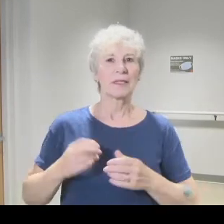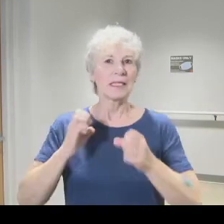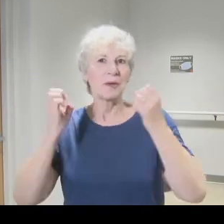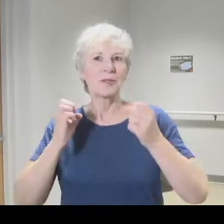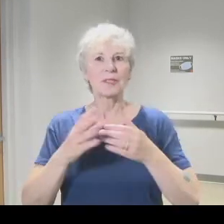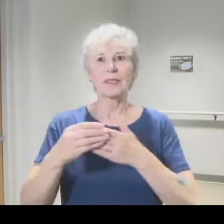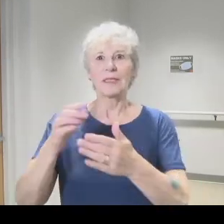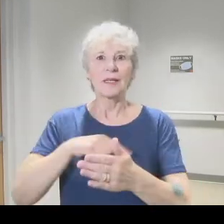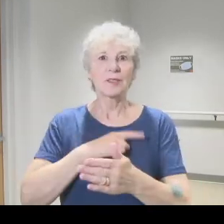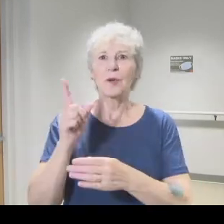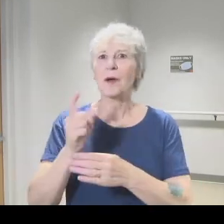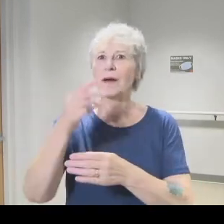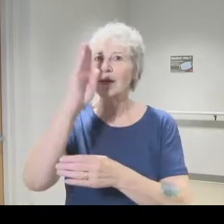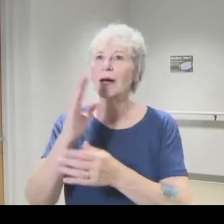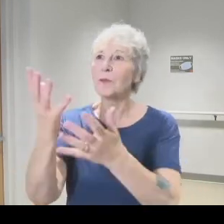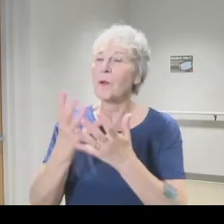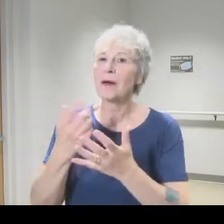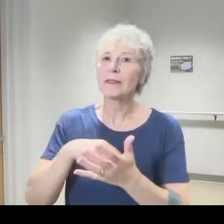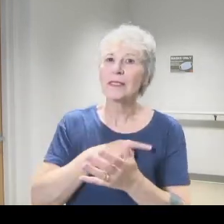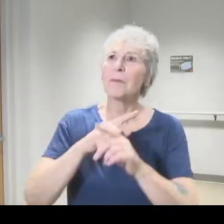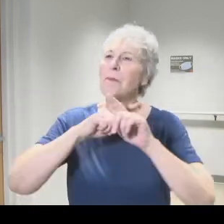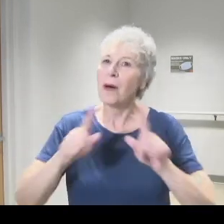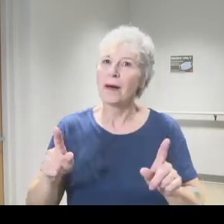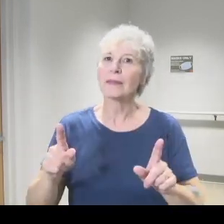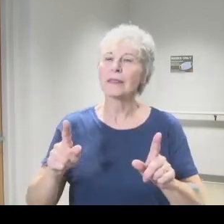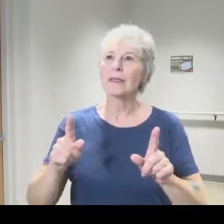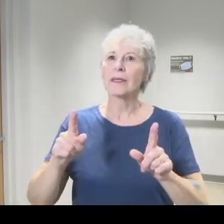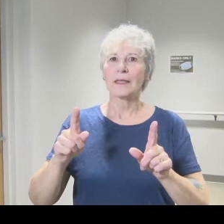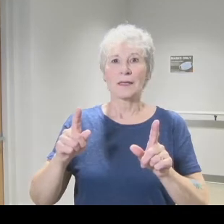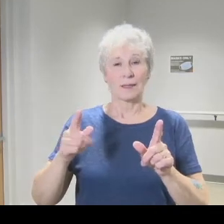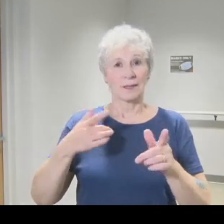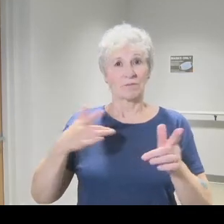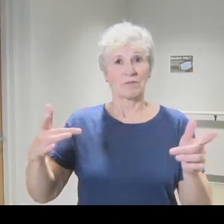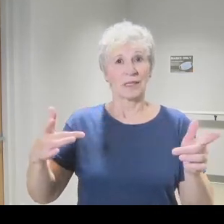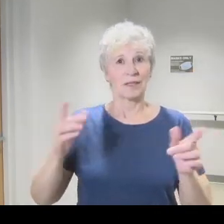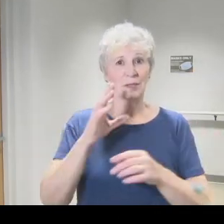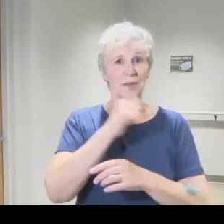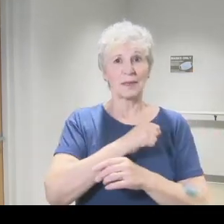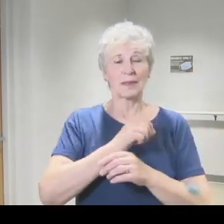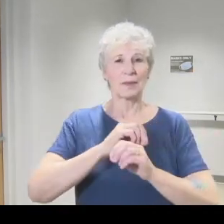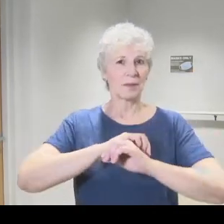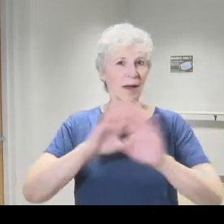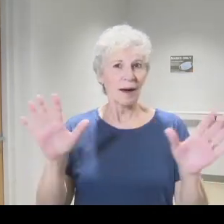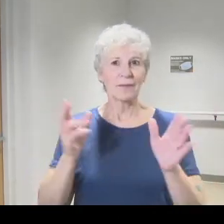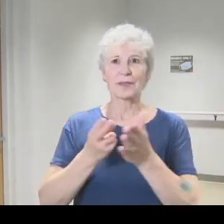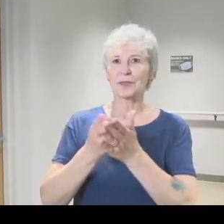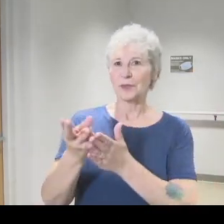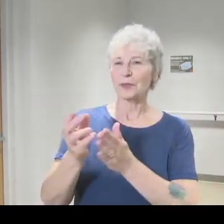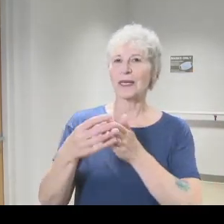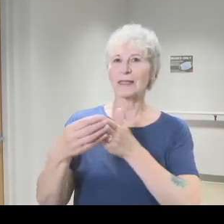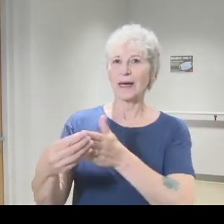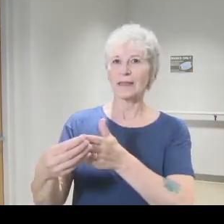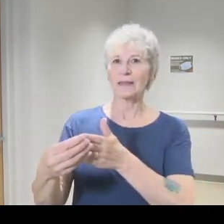to be. But in doing so, we tend to miss the most obvious and basic truths and guidance that